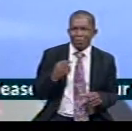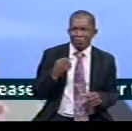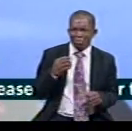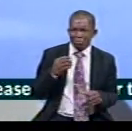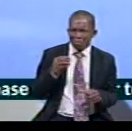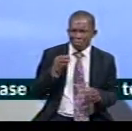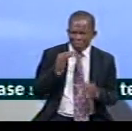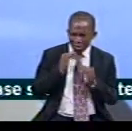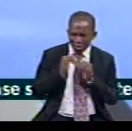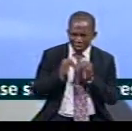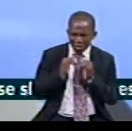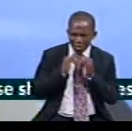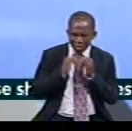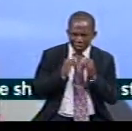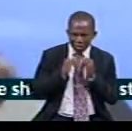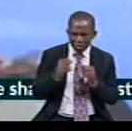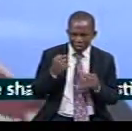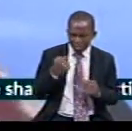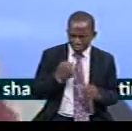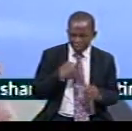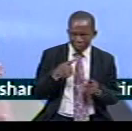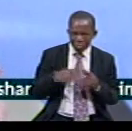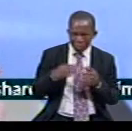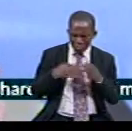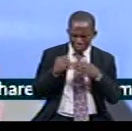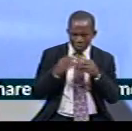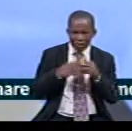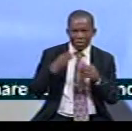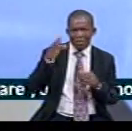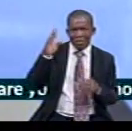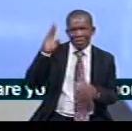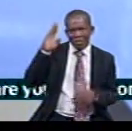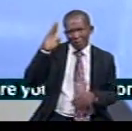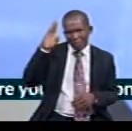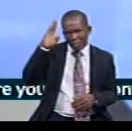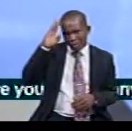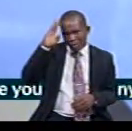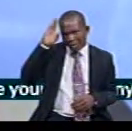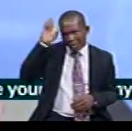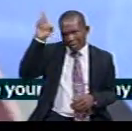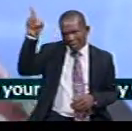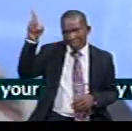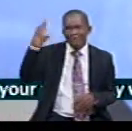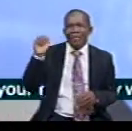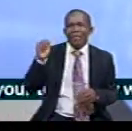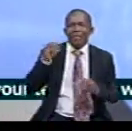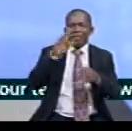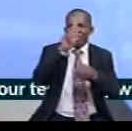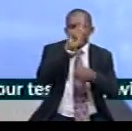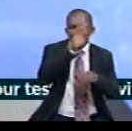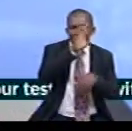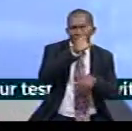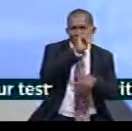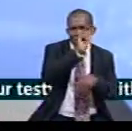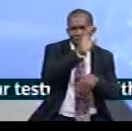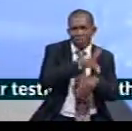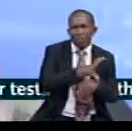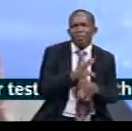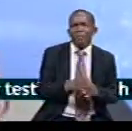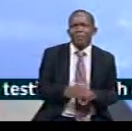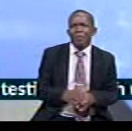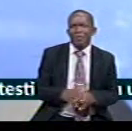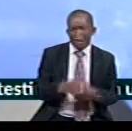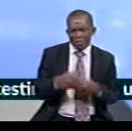I heard to the voice and built the church. After completion, all my business